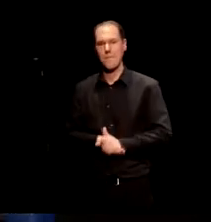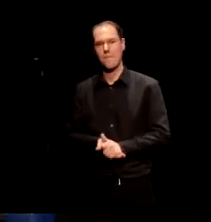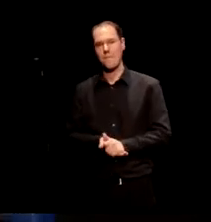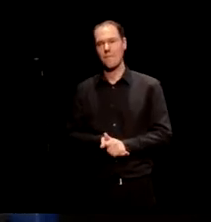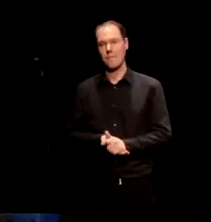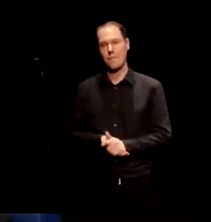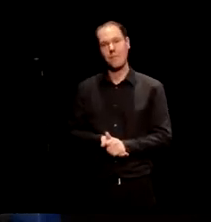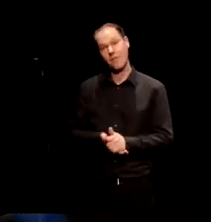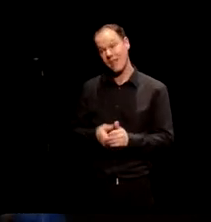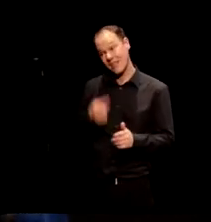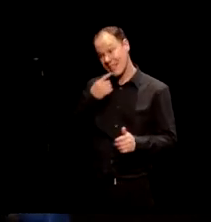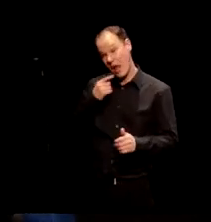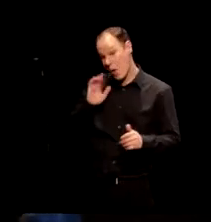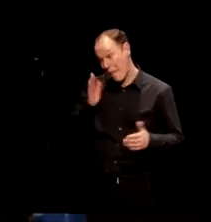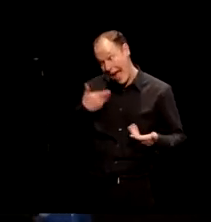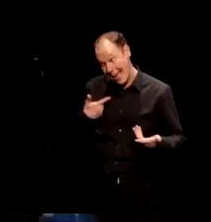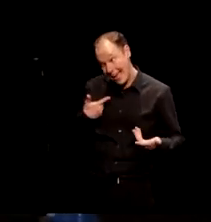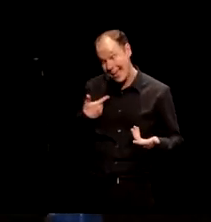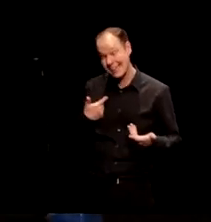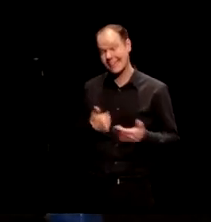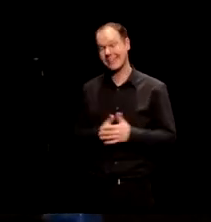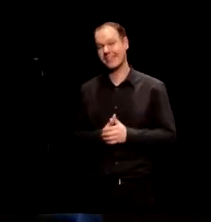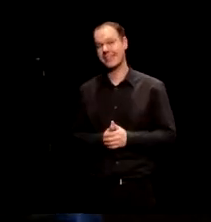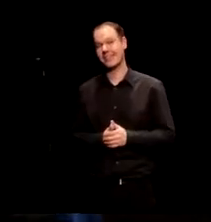course. But aren't you going to say goodbye?